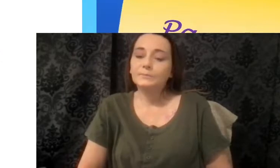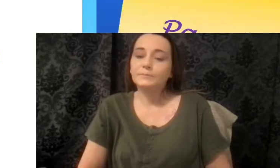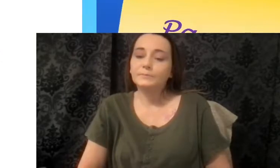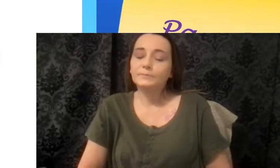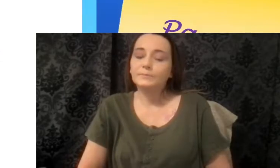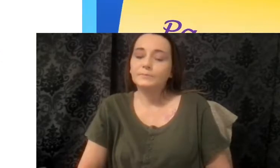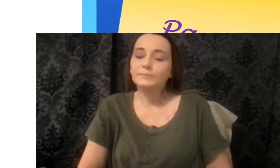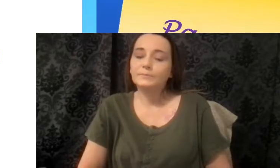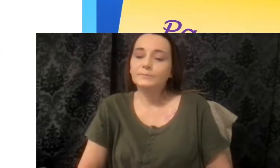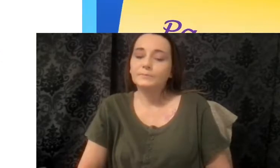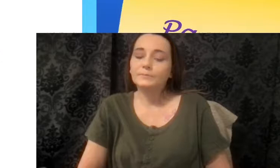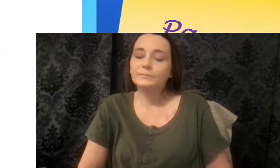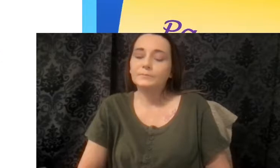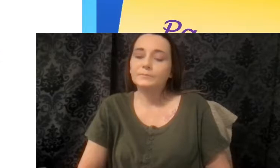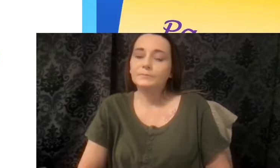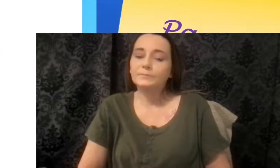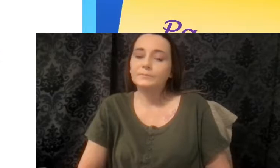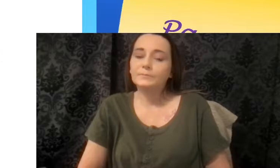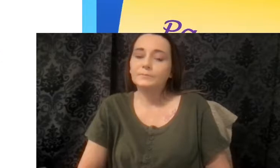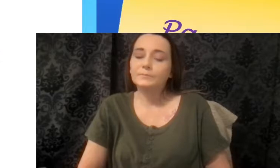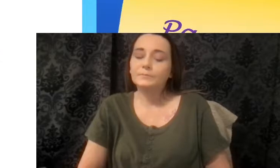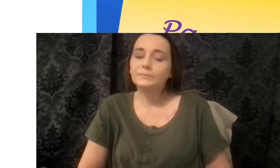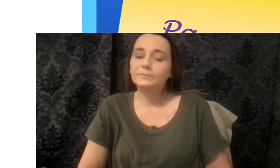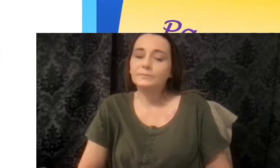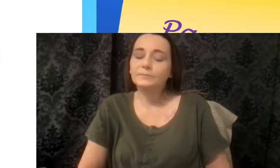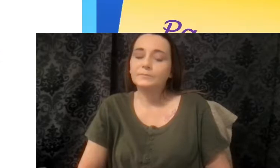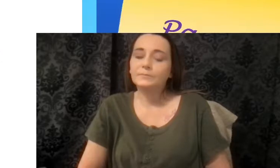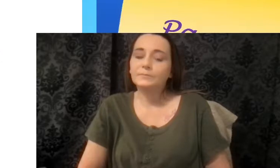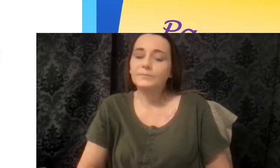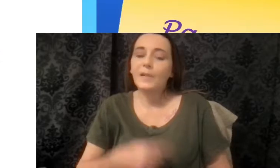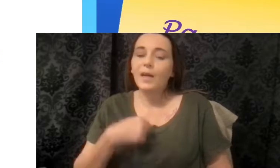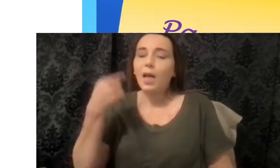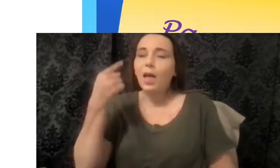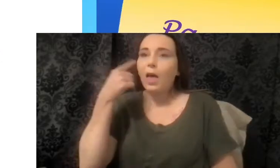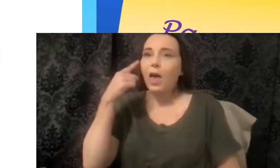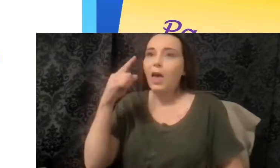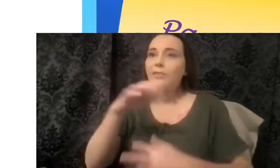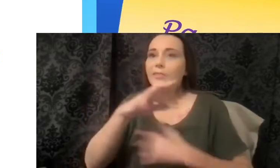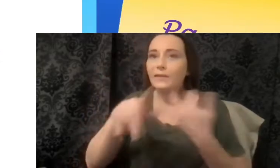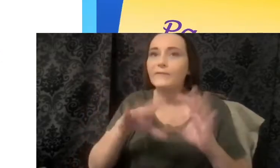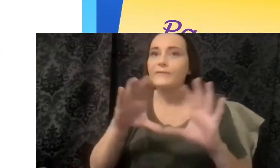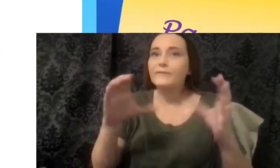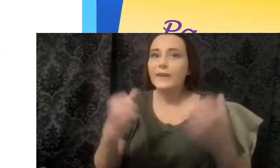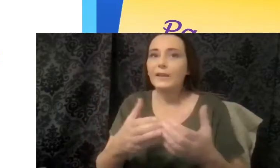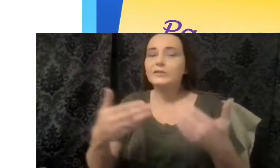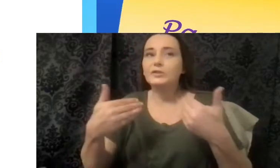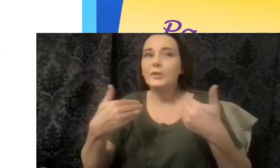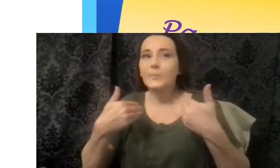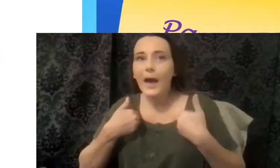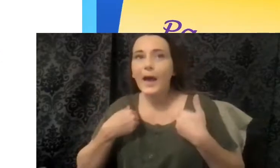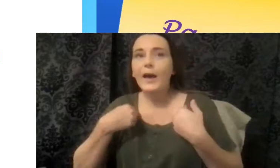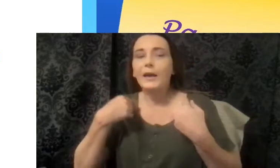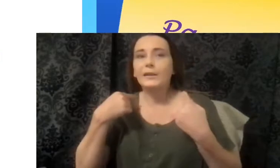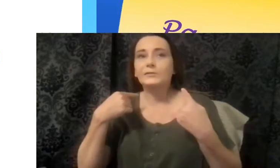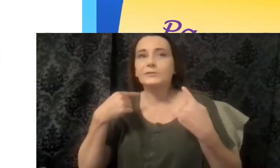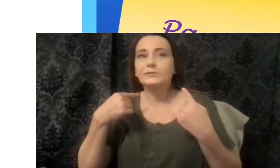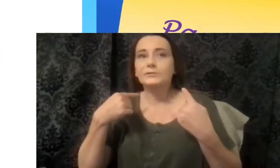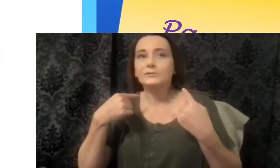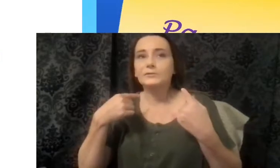I think that the fellowship has a fundamental concern about how well we're managing our finances.